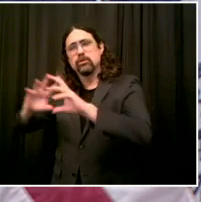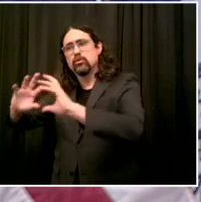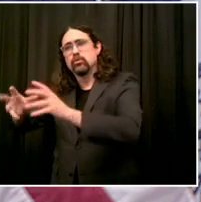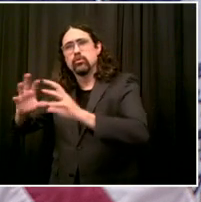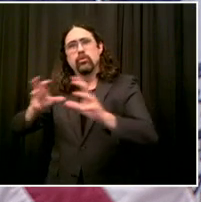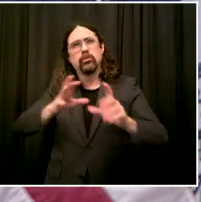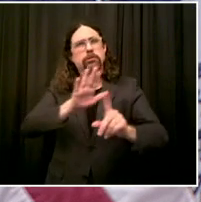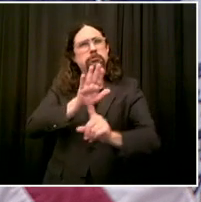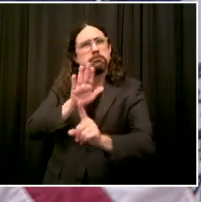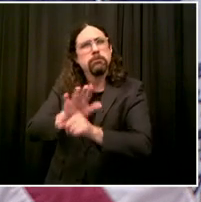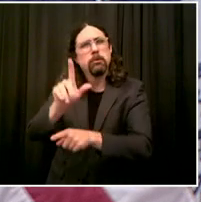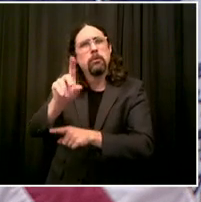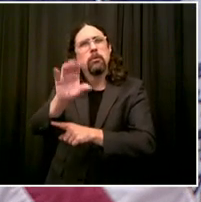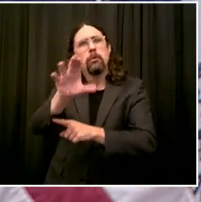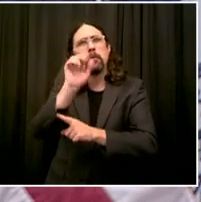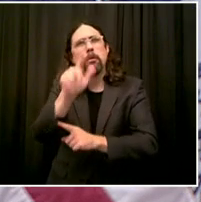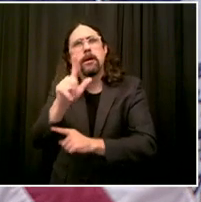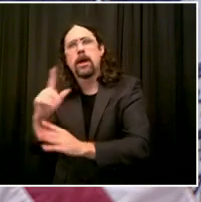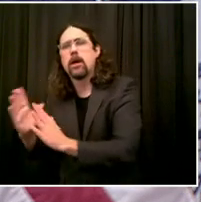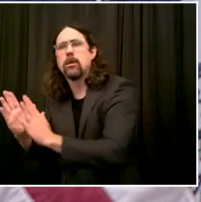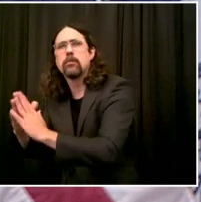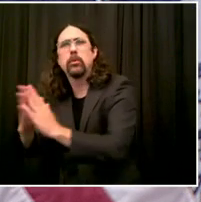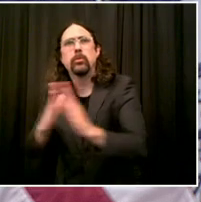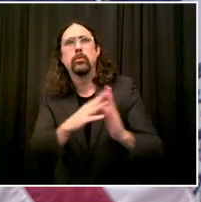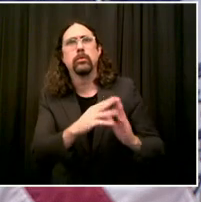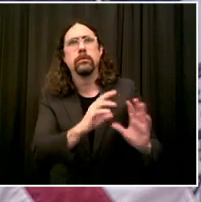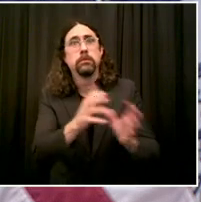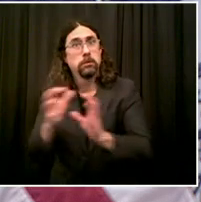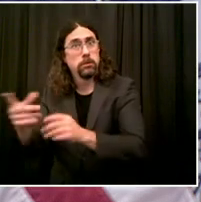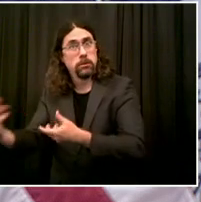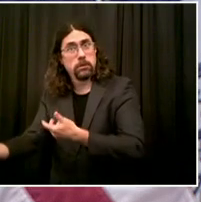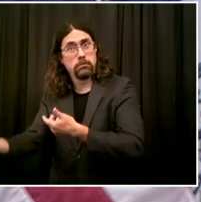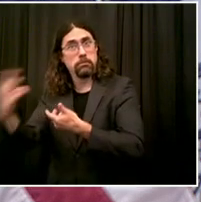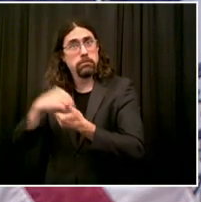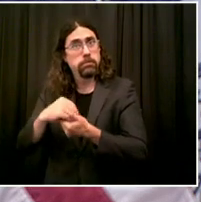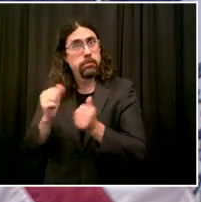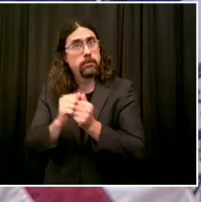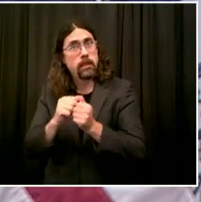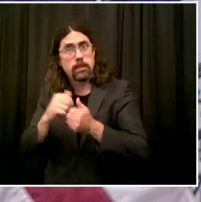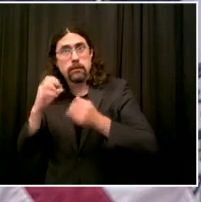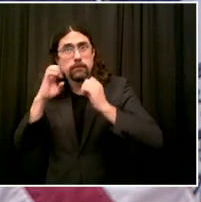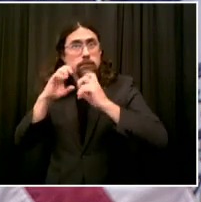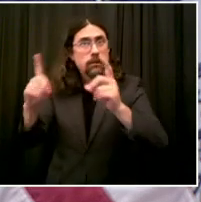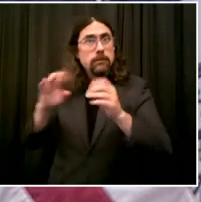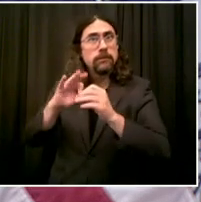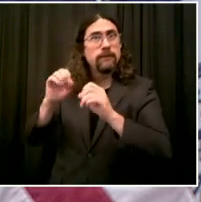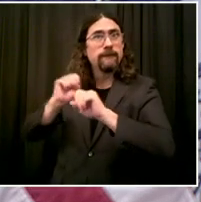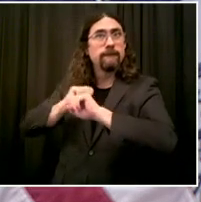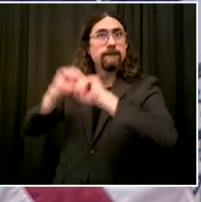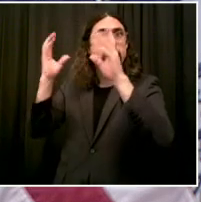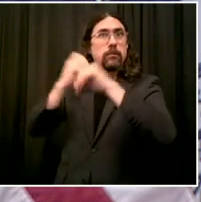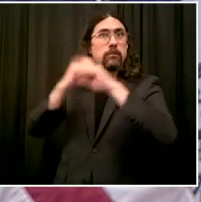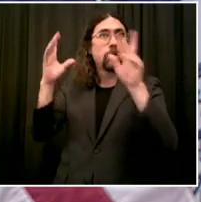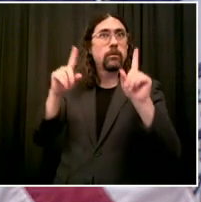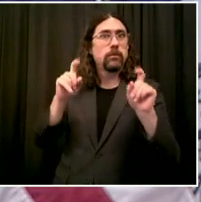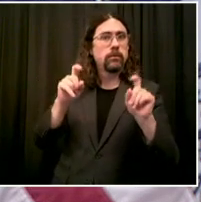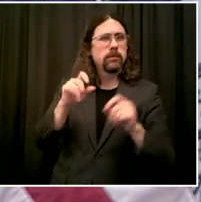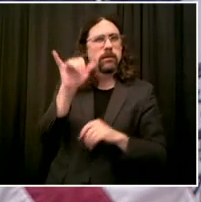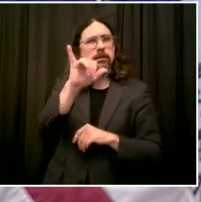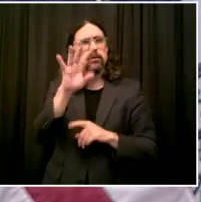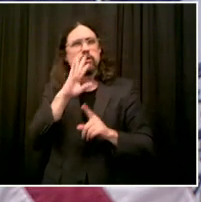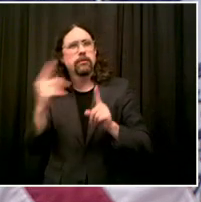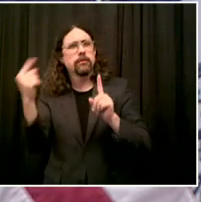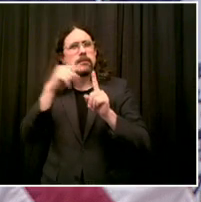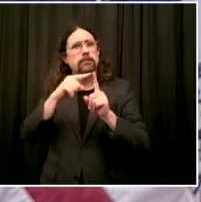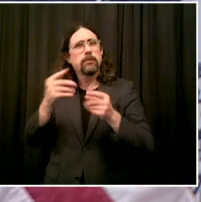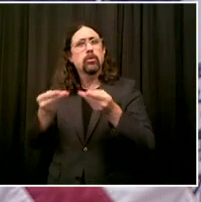Violence groups and the Vulcan Society involved, particularly as there's a desire from